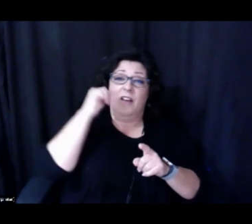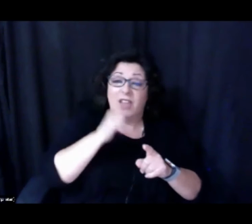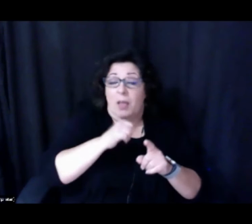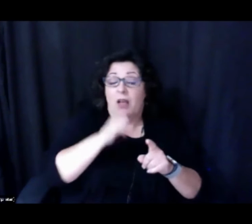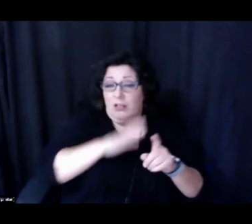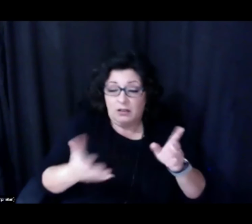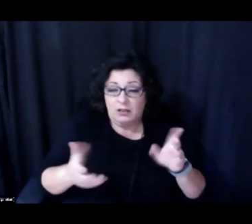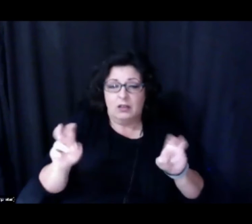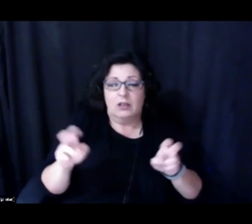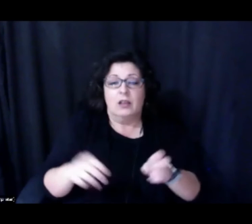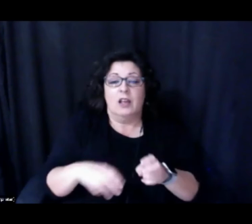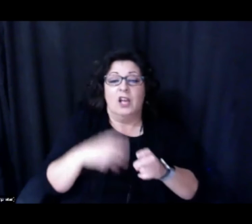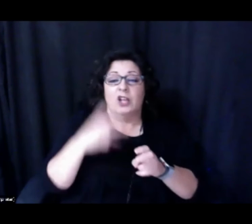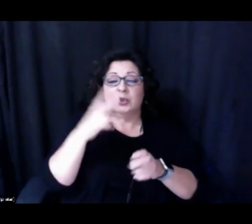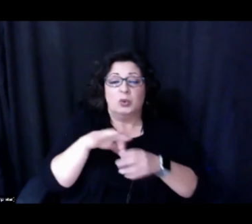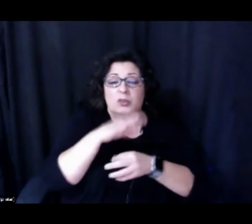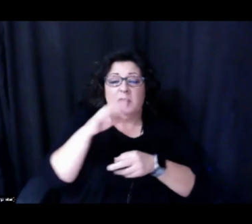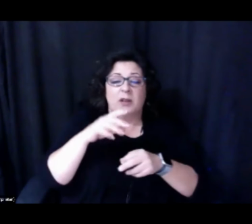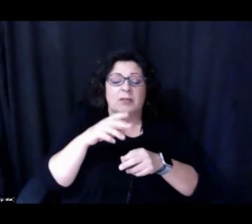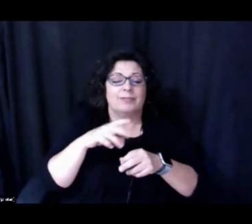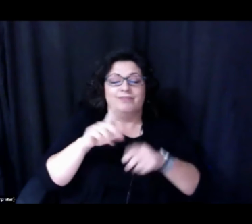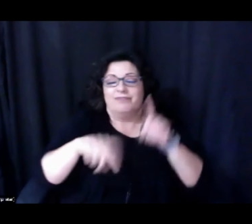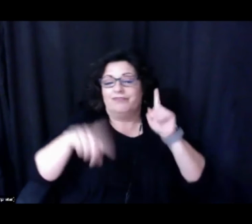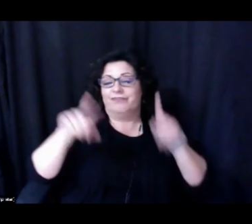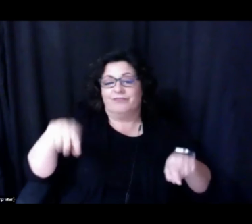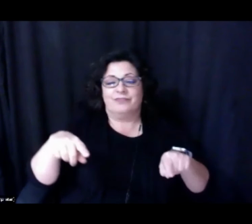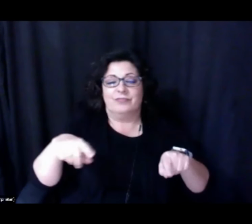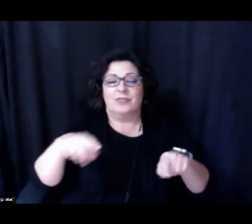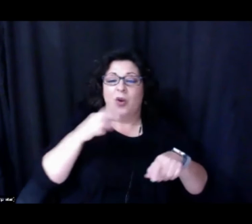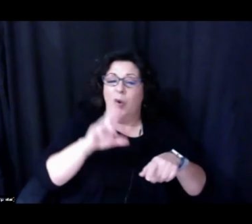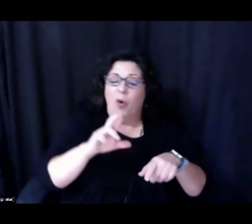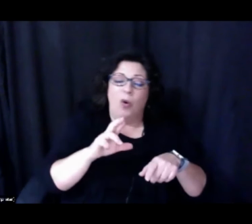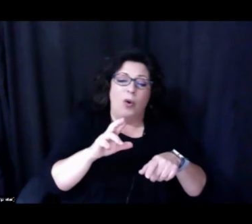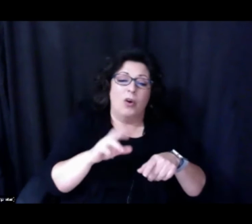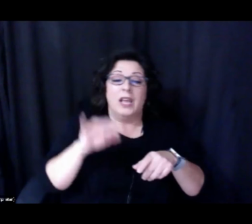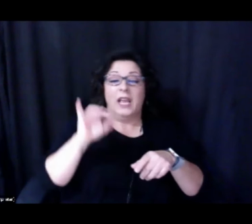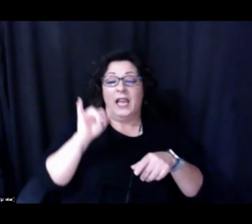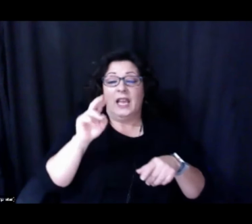And then two-spirit refers to a variety of native or indigenous gender and